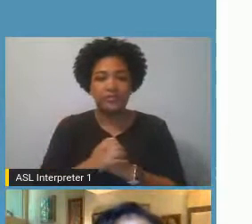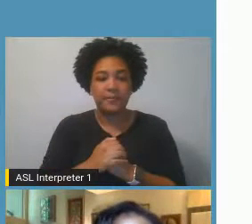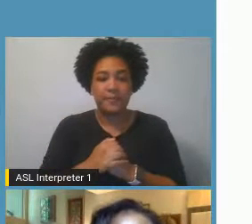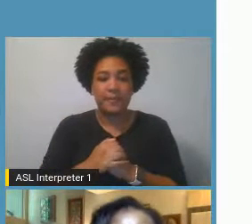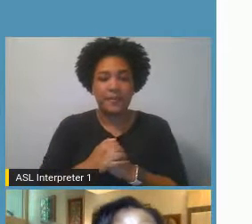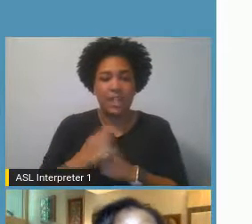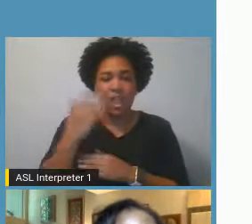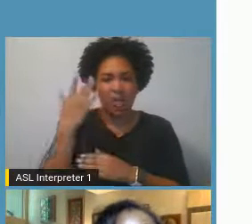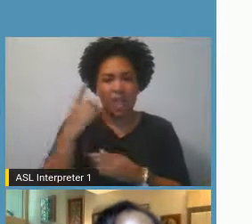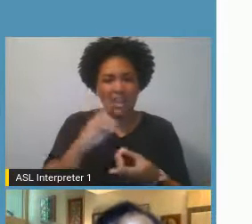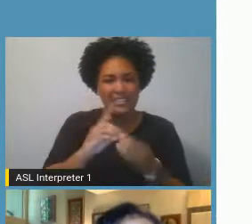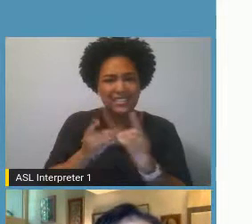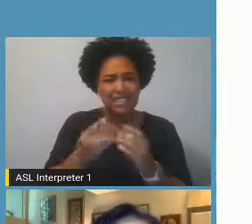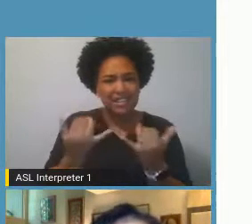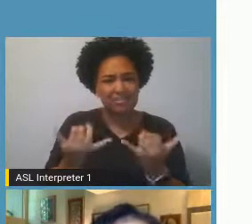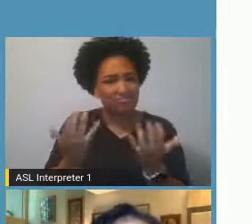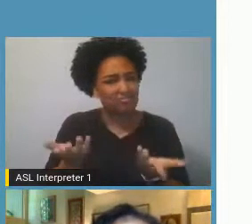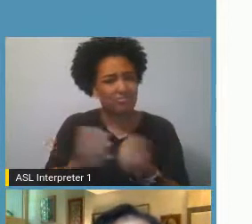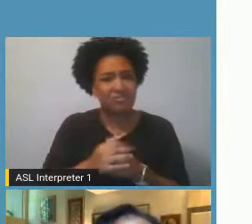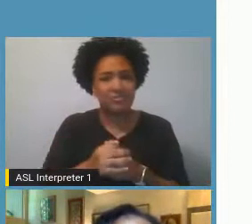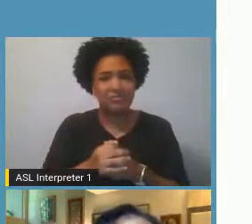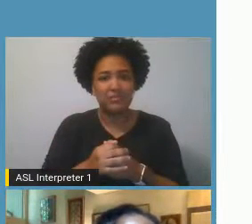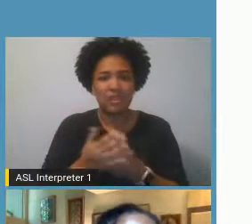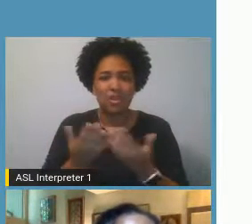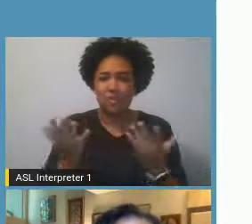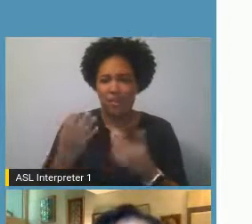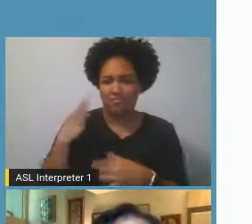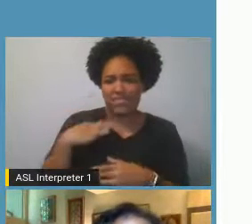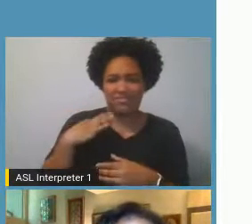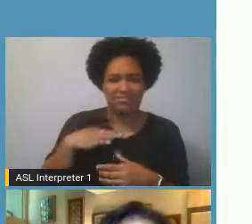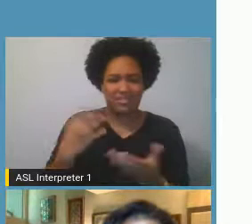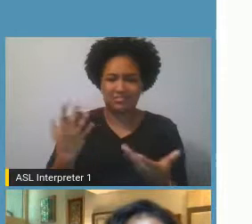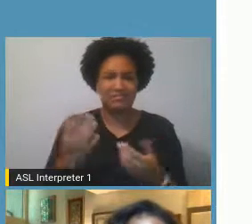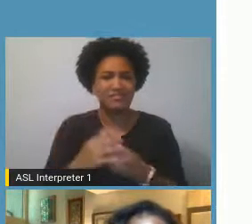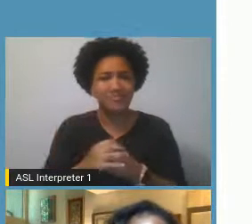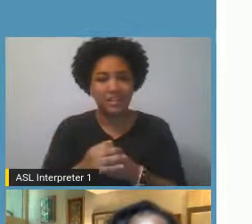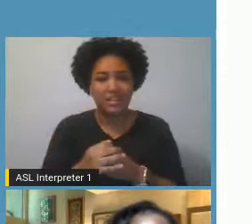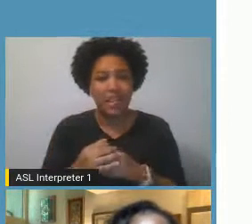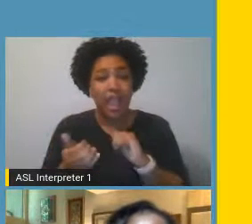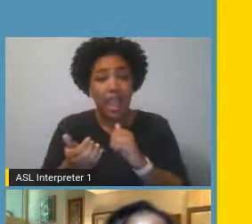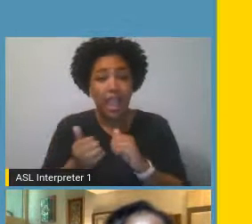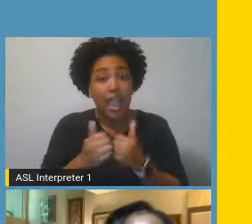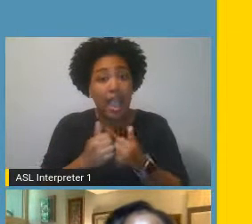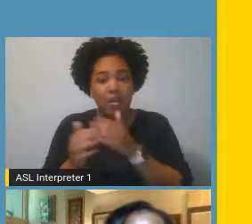are we digitizing? What are the benefits of digitization and how to plan your project?